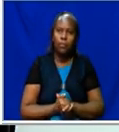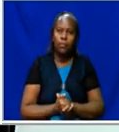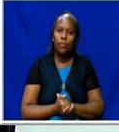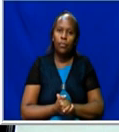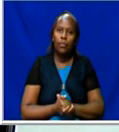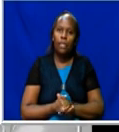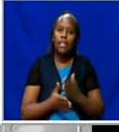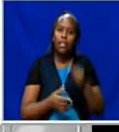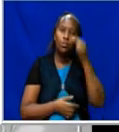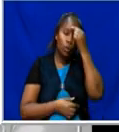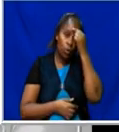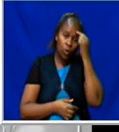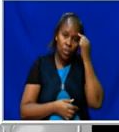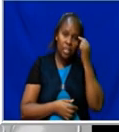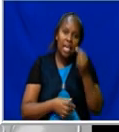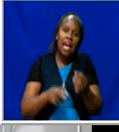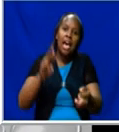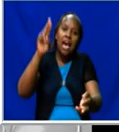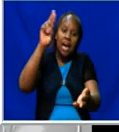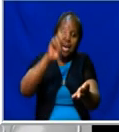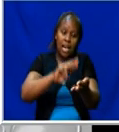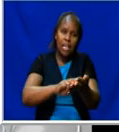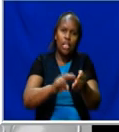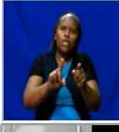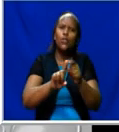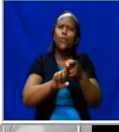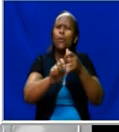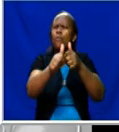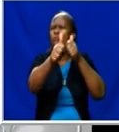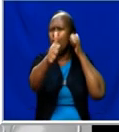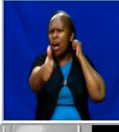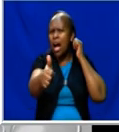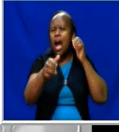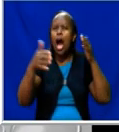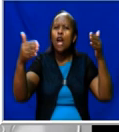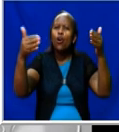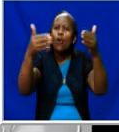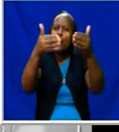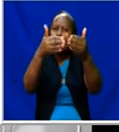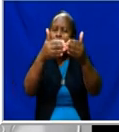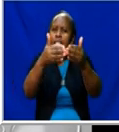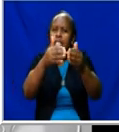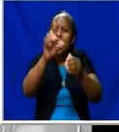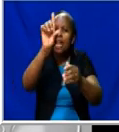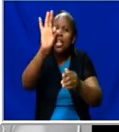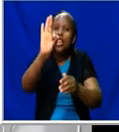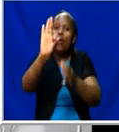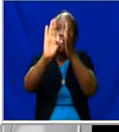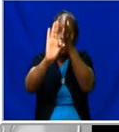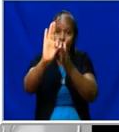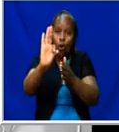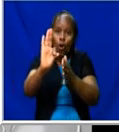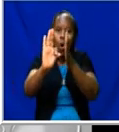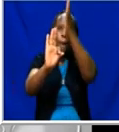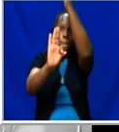And this is because rays from infinity are converged at the focal plane. Remember, the focal